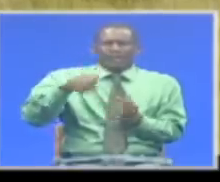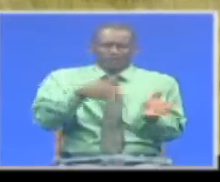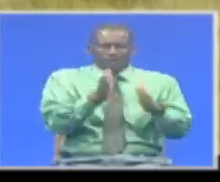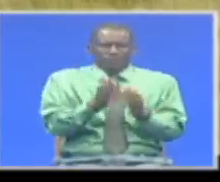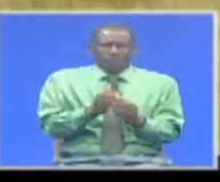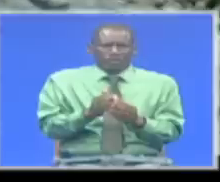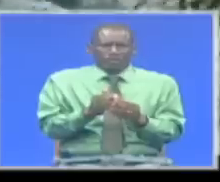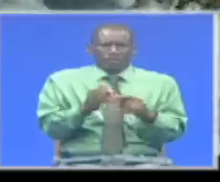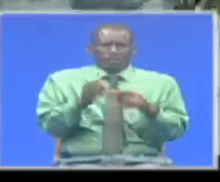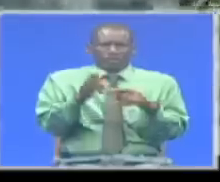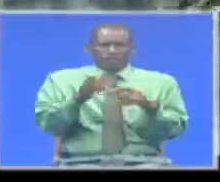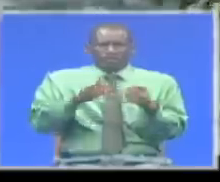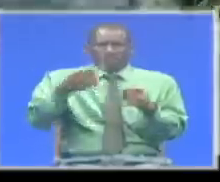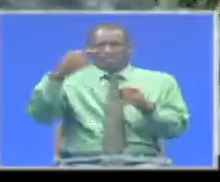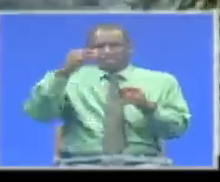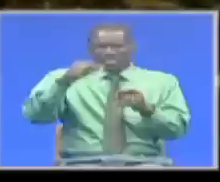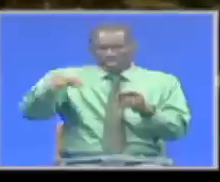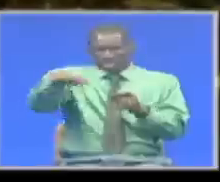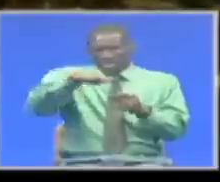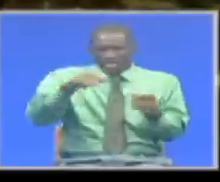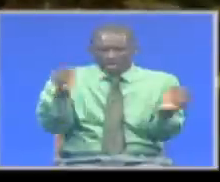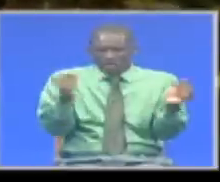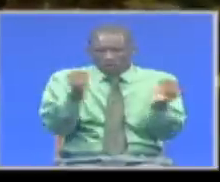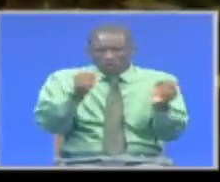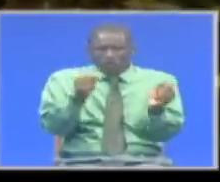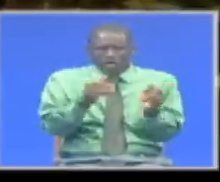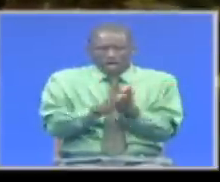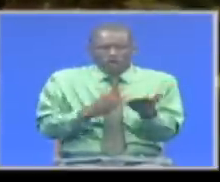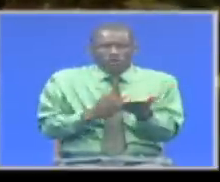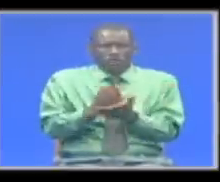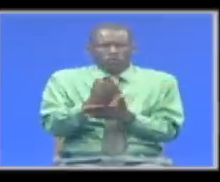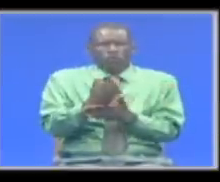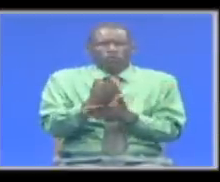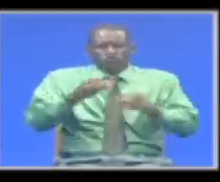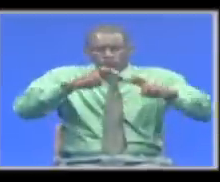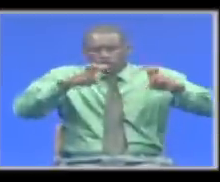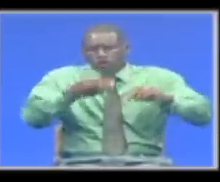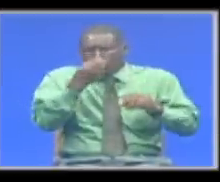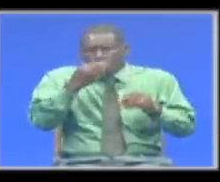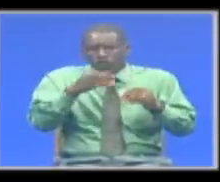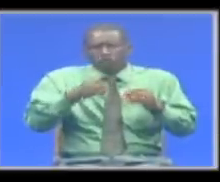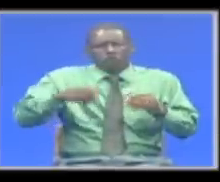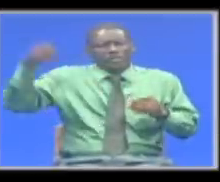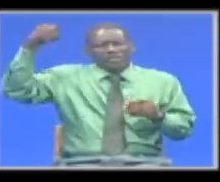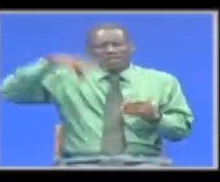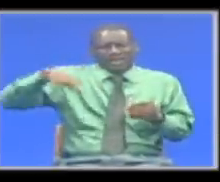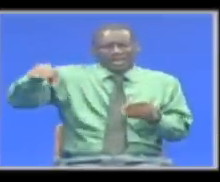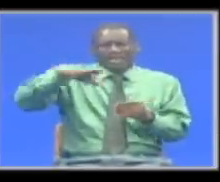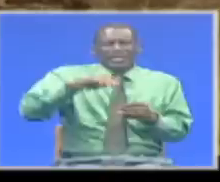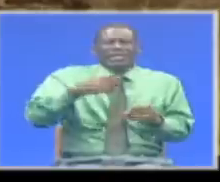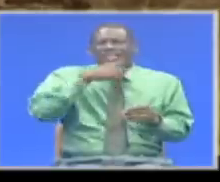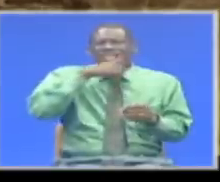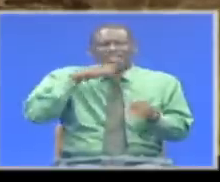Traveling from the verdant green escarpments in the freezing cold and through the fields of food to the scorched plains in the arid